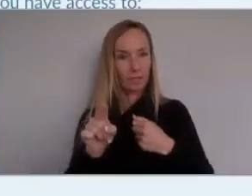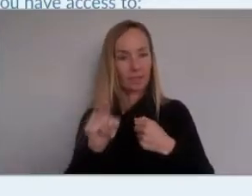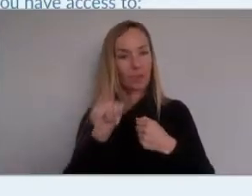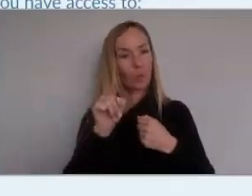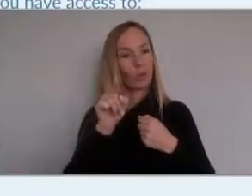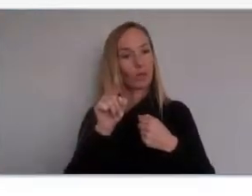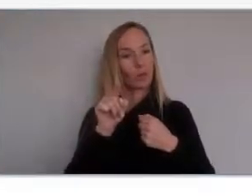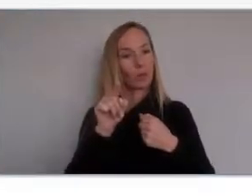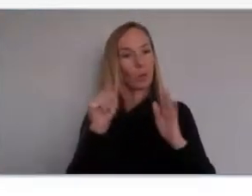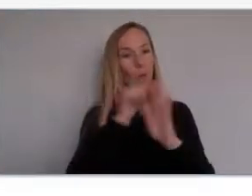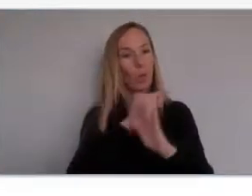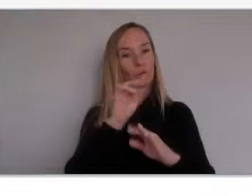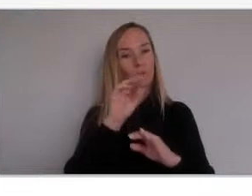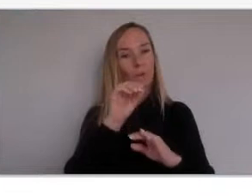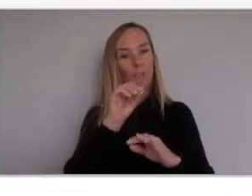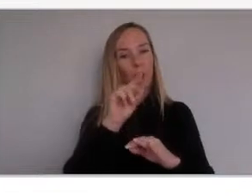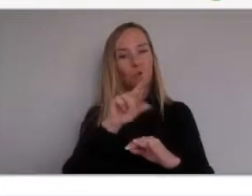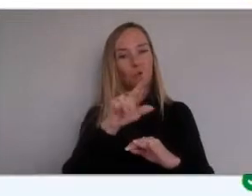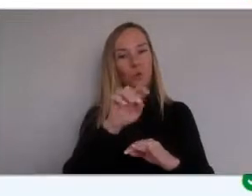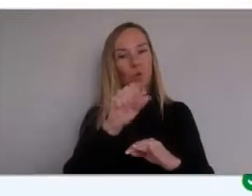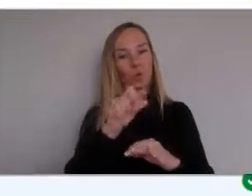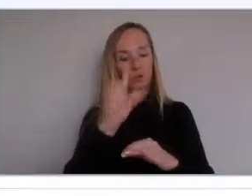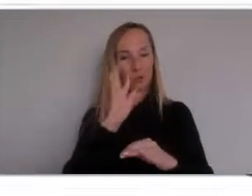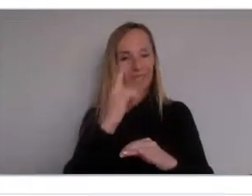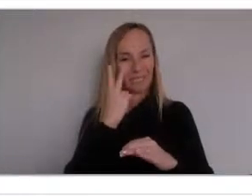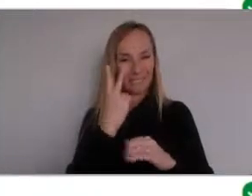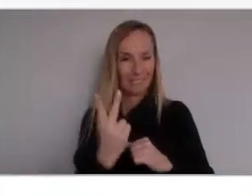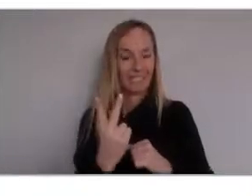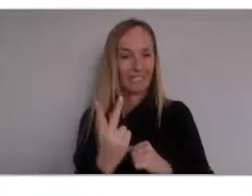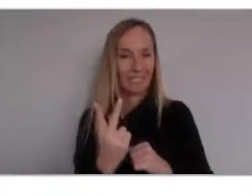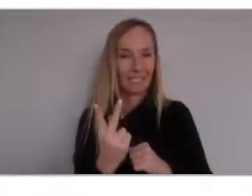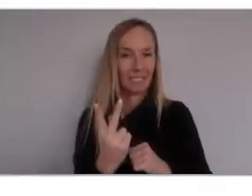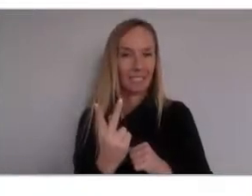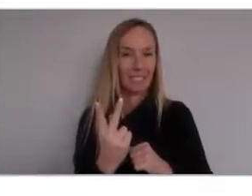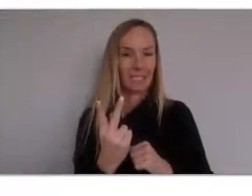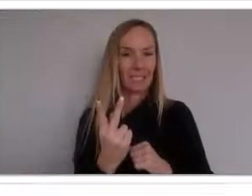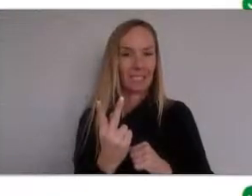over to modules, you will see that,